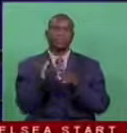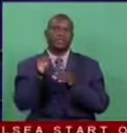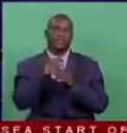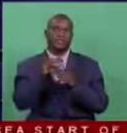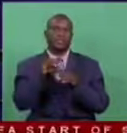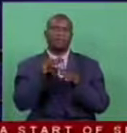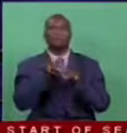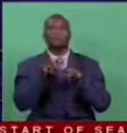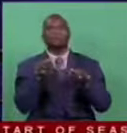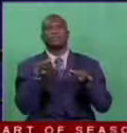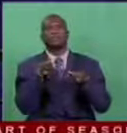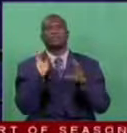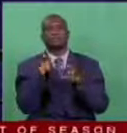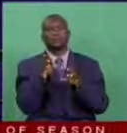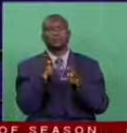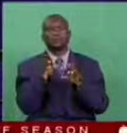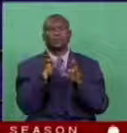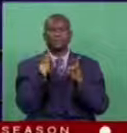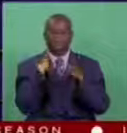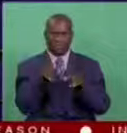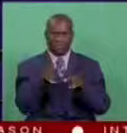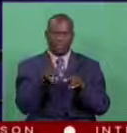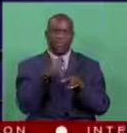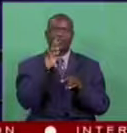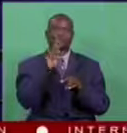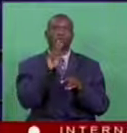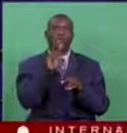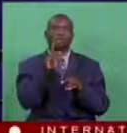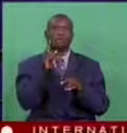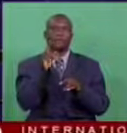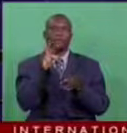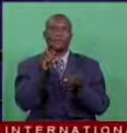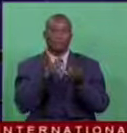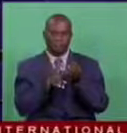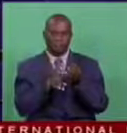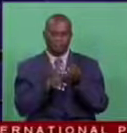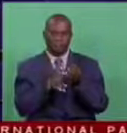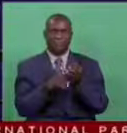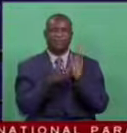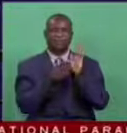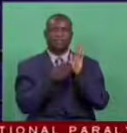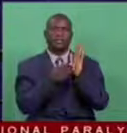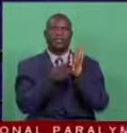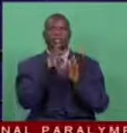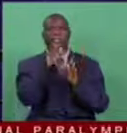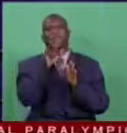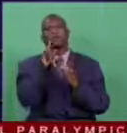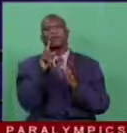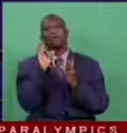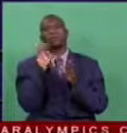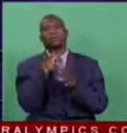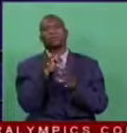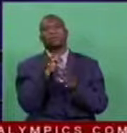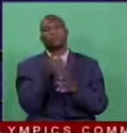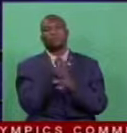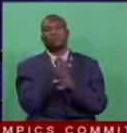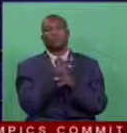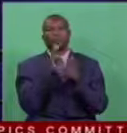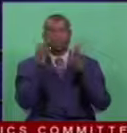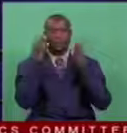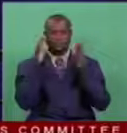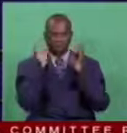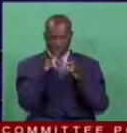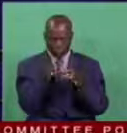was basically started on the 21st of September 1981 by all UN member states, and it is being celebrated by the